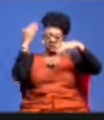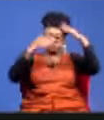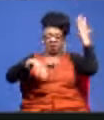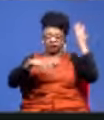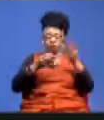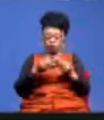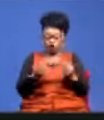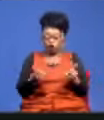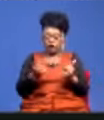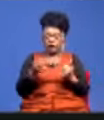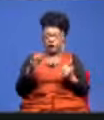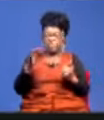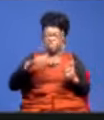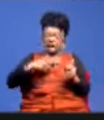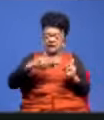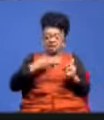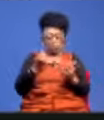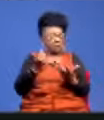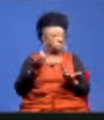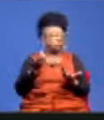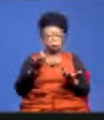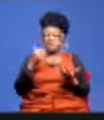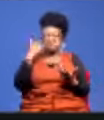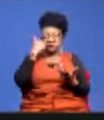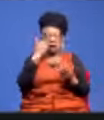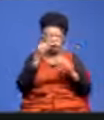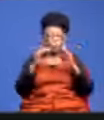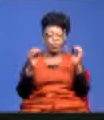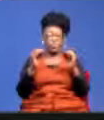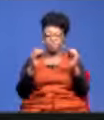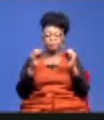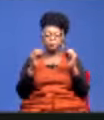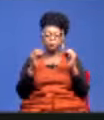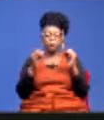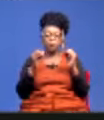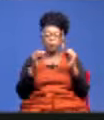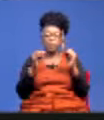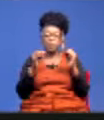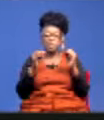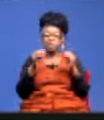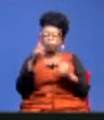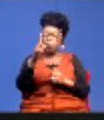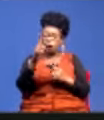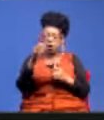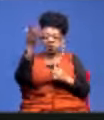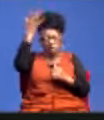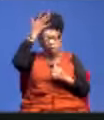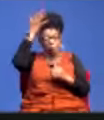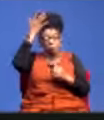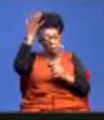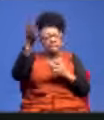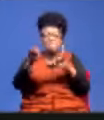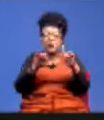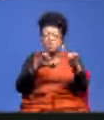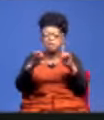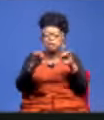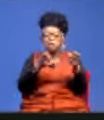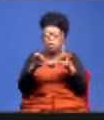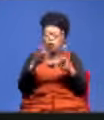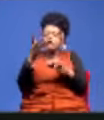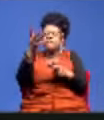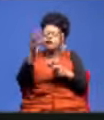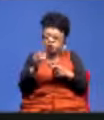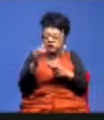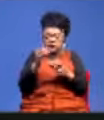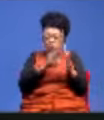mpox. We have a problem with shortages in our facilities. You find one nurse managing like 40 to